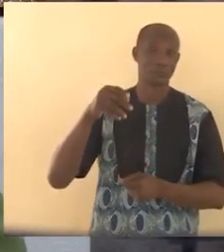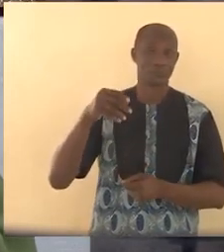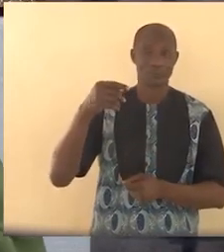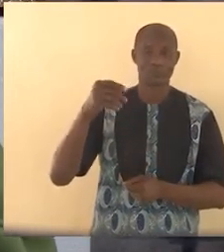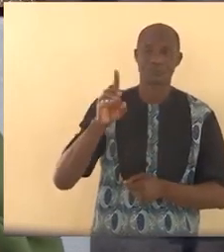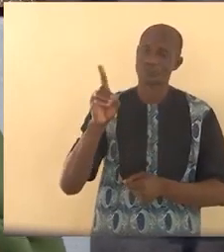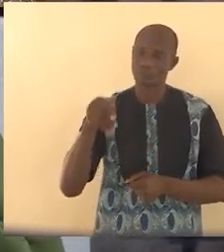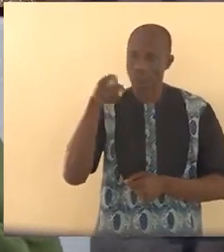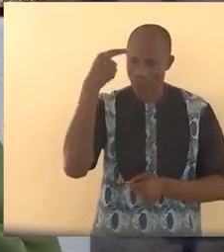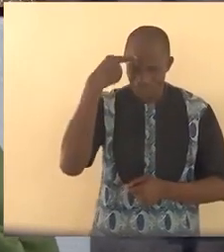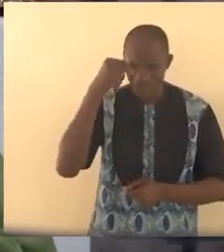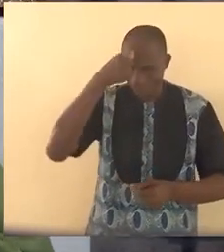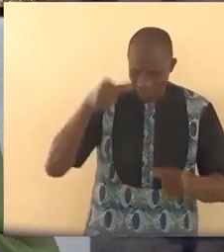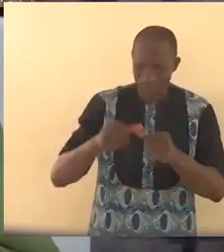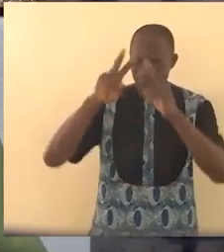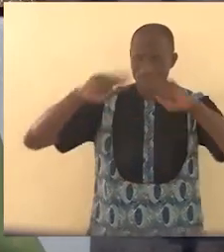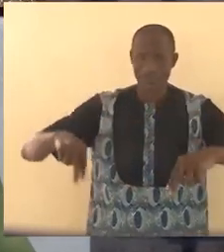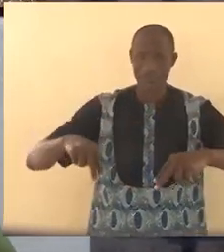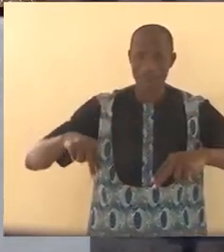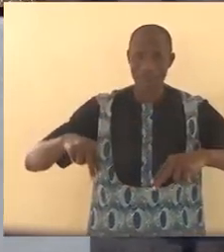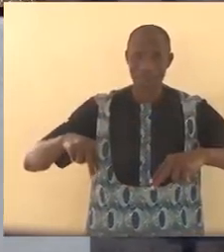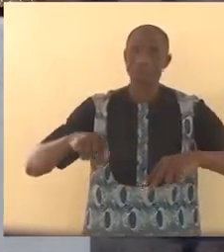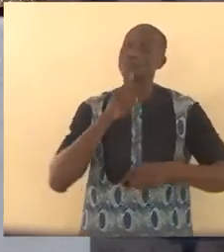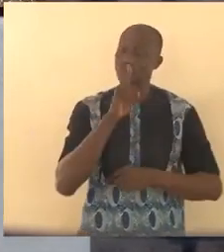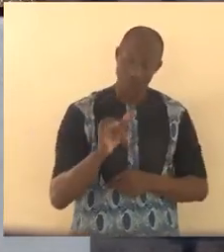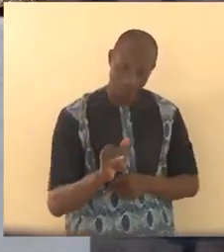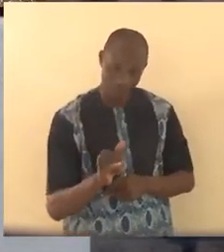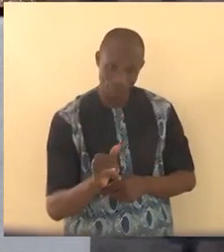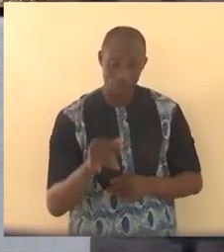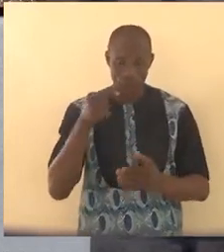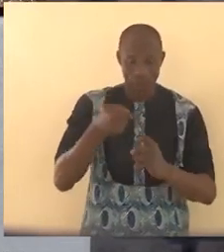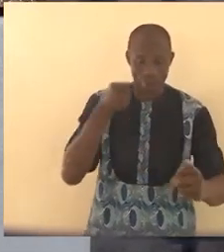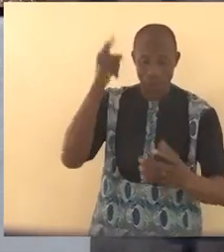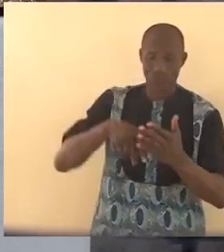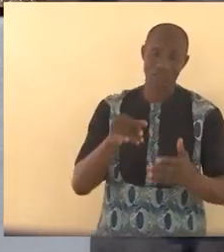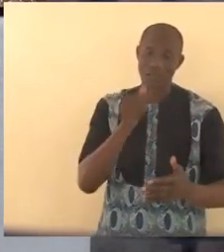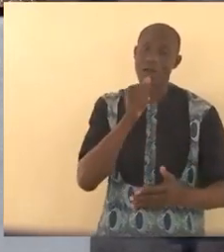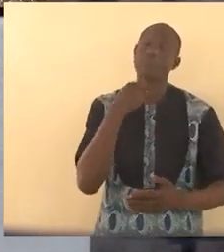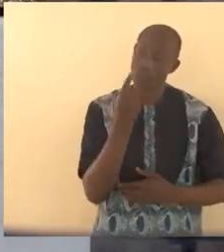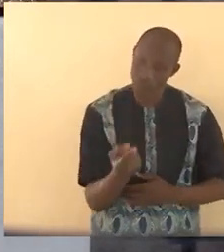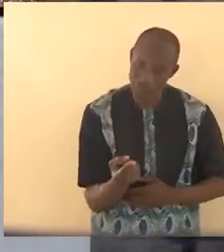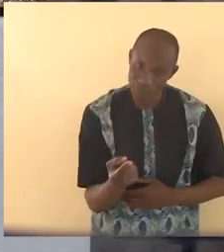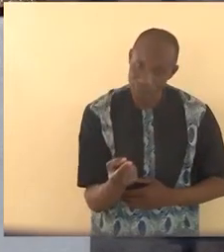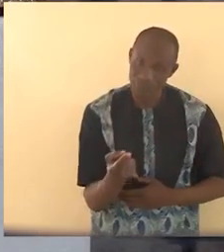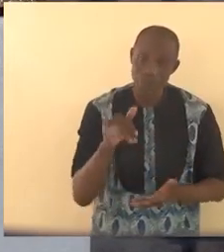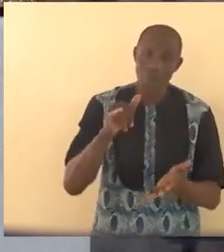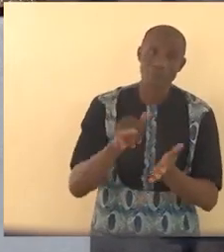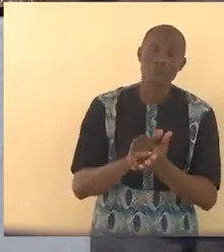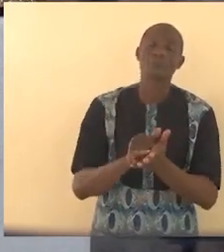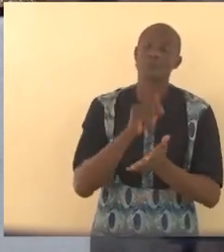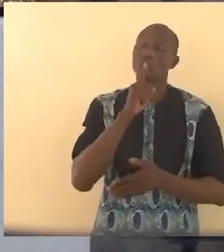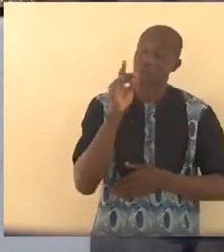Do you think he remembers the village? Yeah. Actually, from what I'm told, Gregory, the auditor, told me